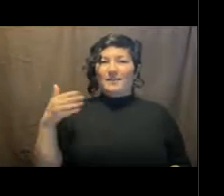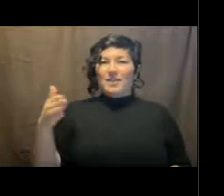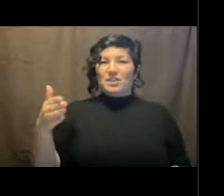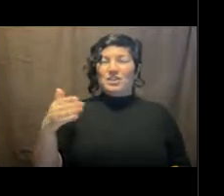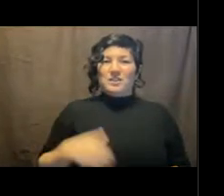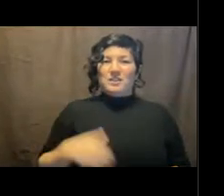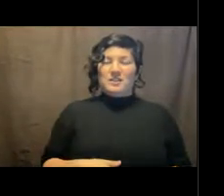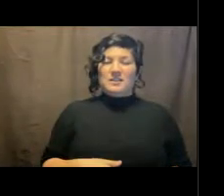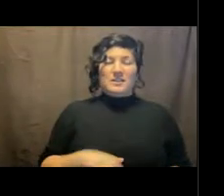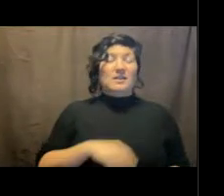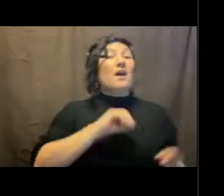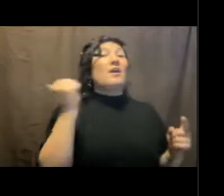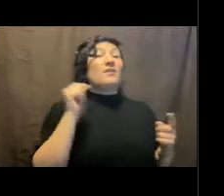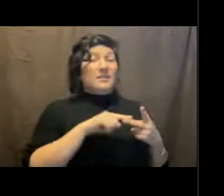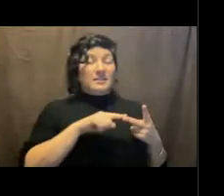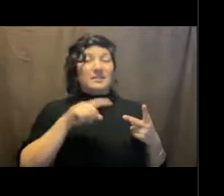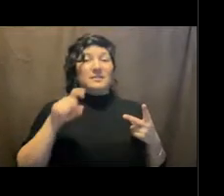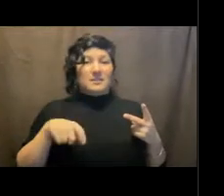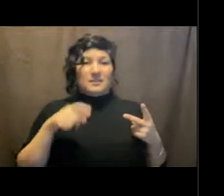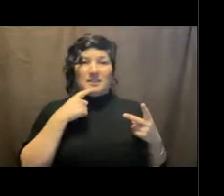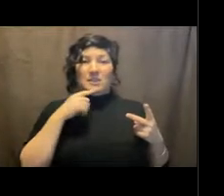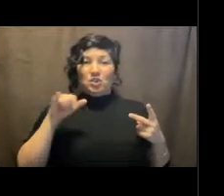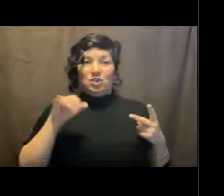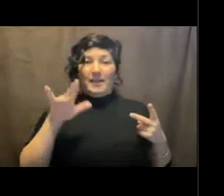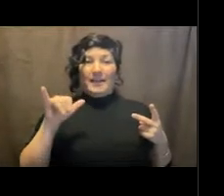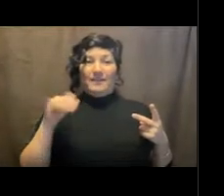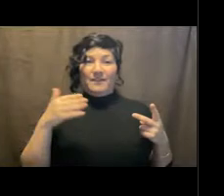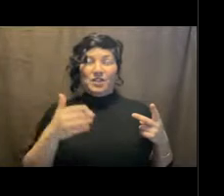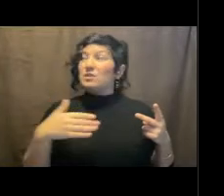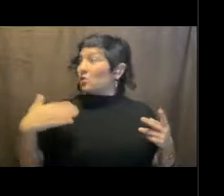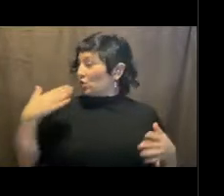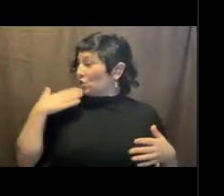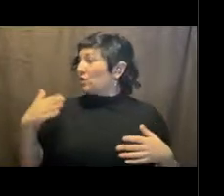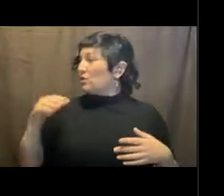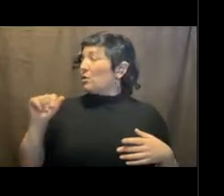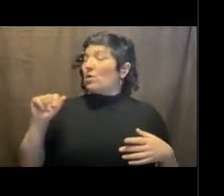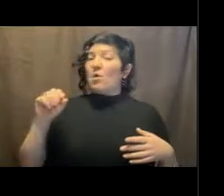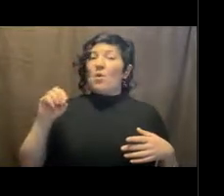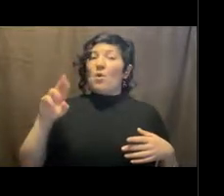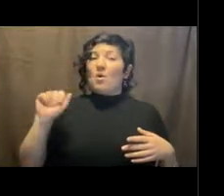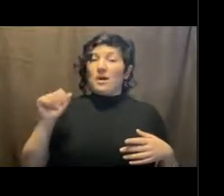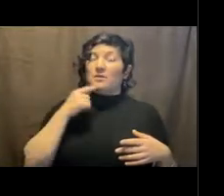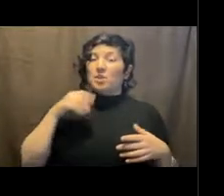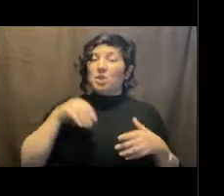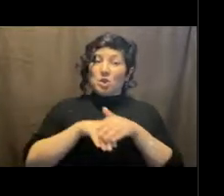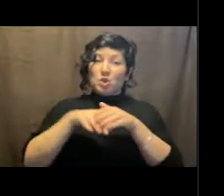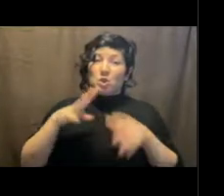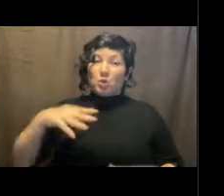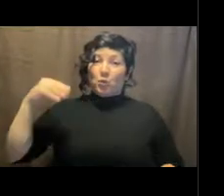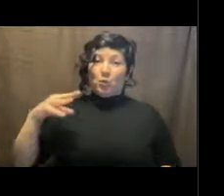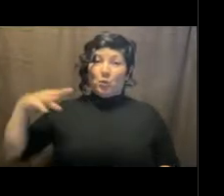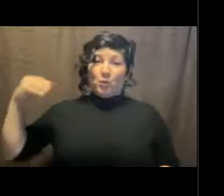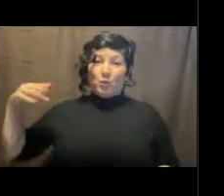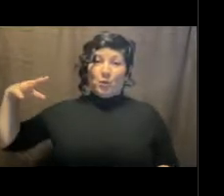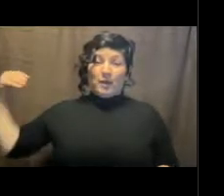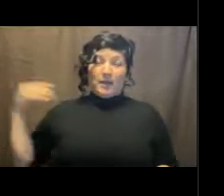also says jellyfish. Very good. Aura says squid. Okay.